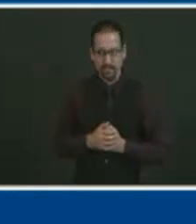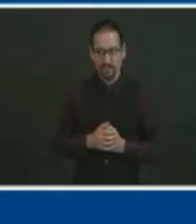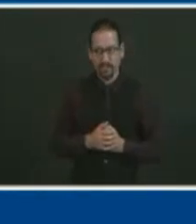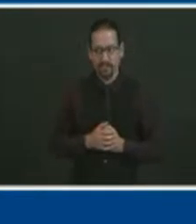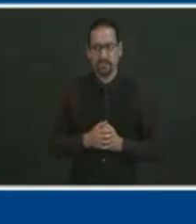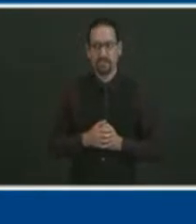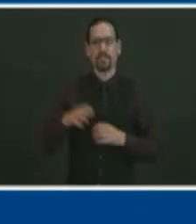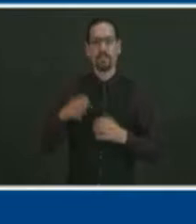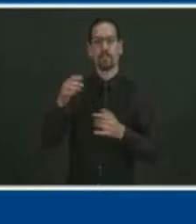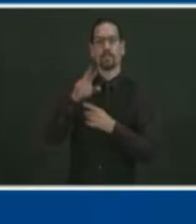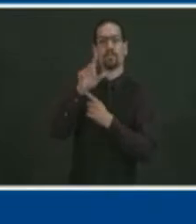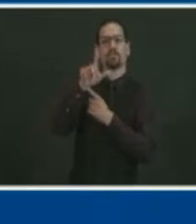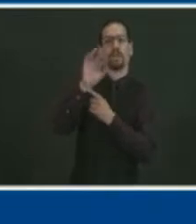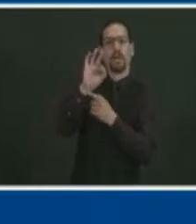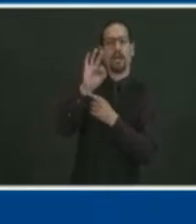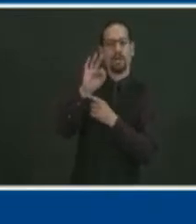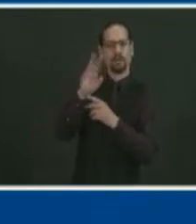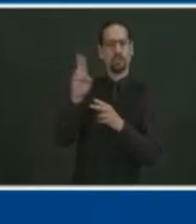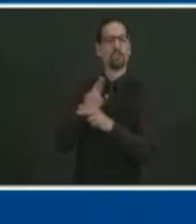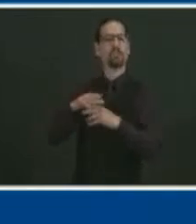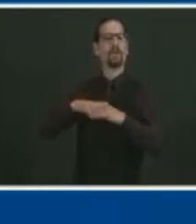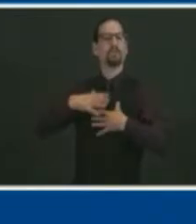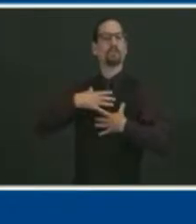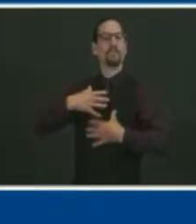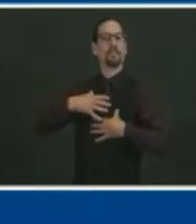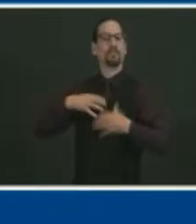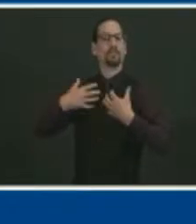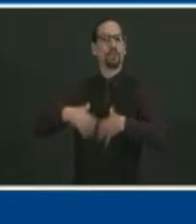people currently on a ventilator.